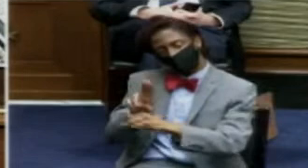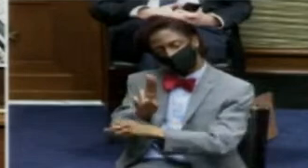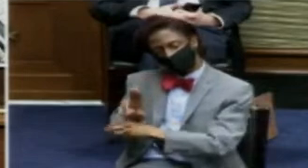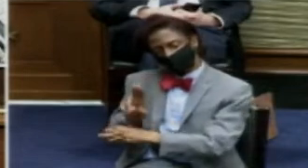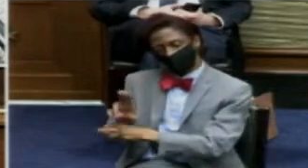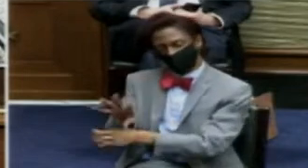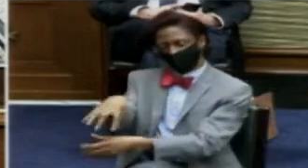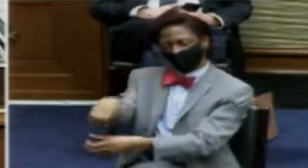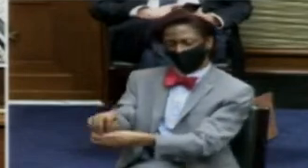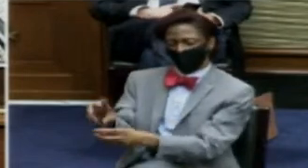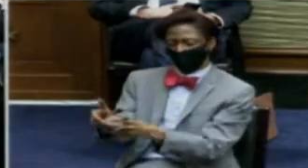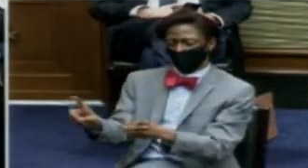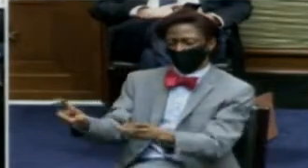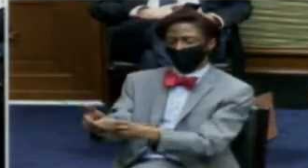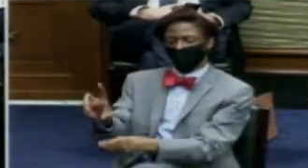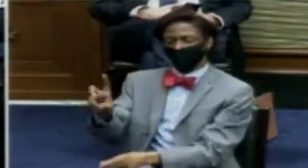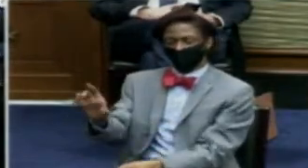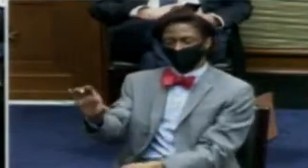clause?